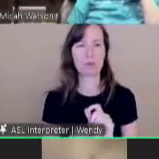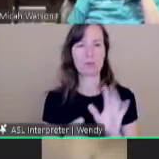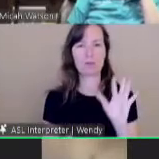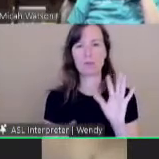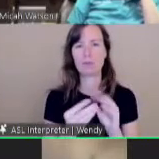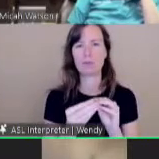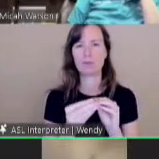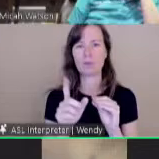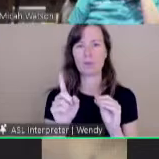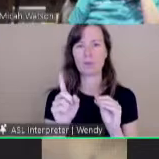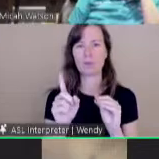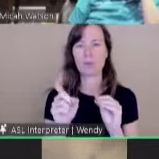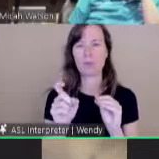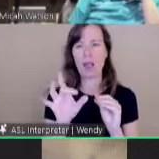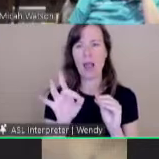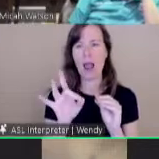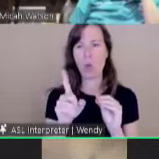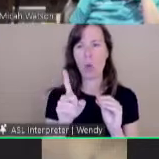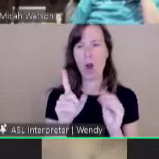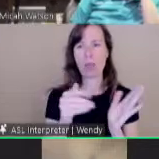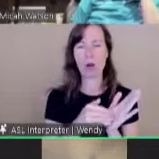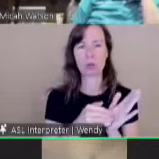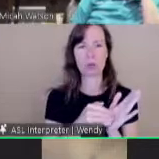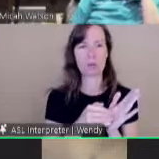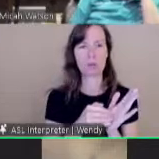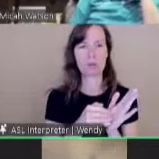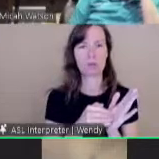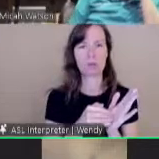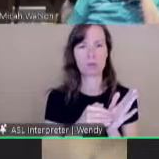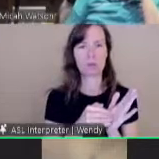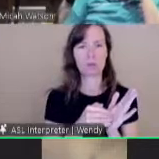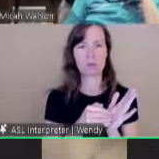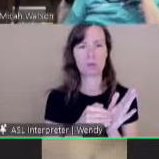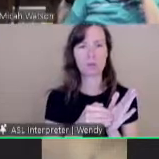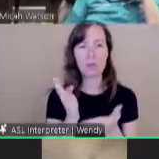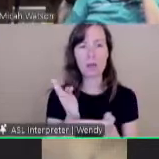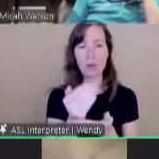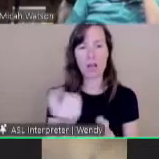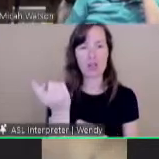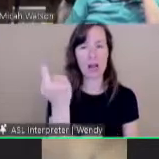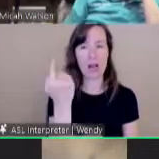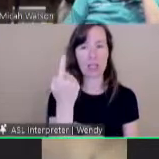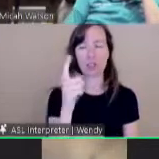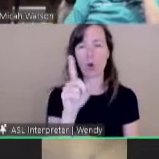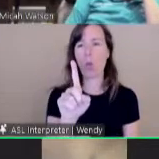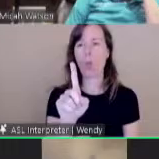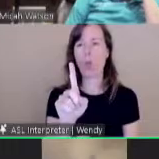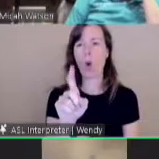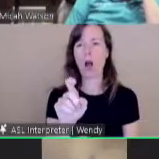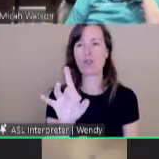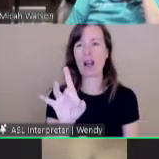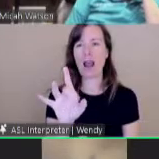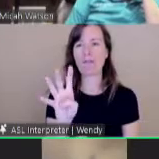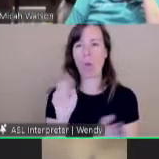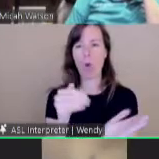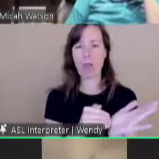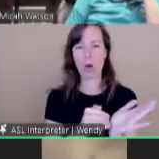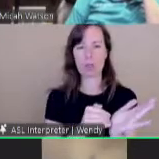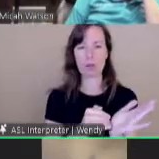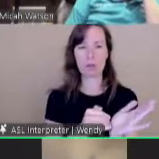is 181,000. The budget last year was 184,000.